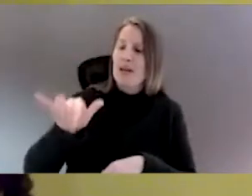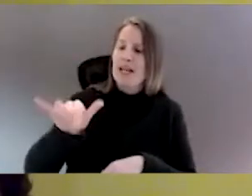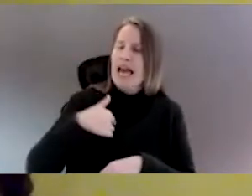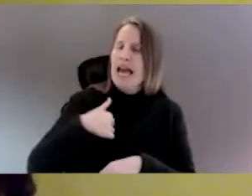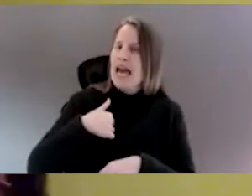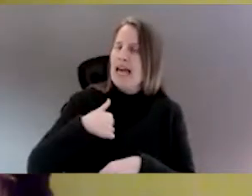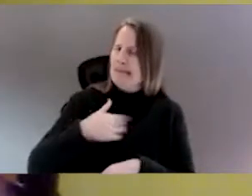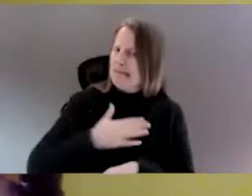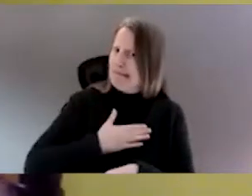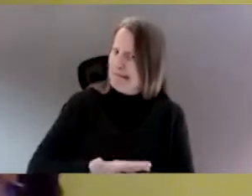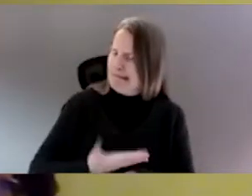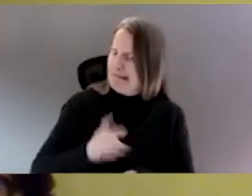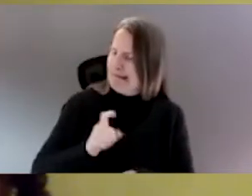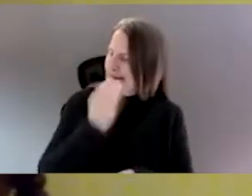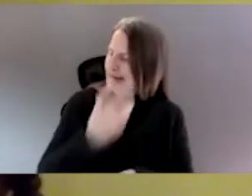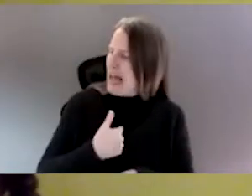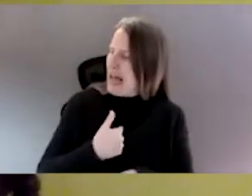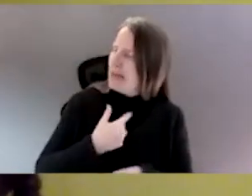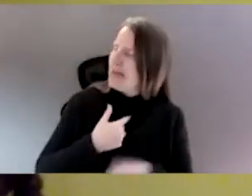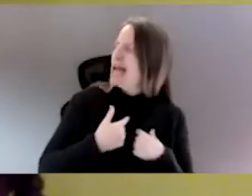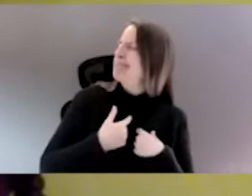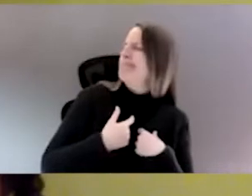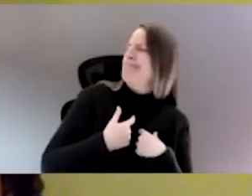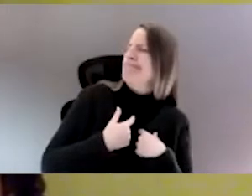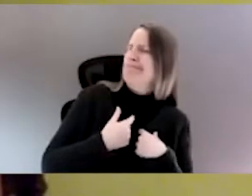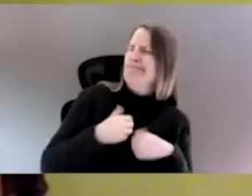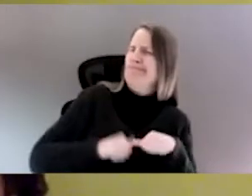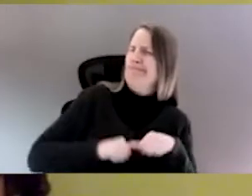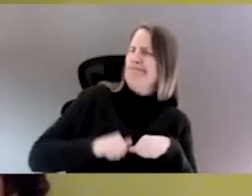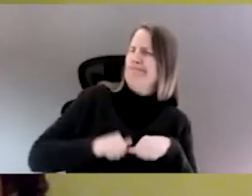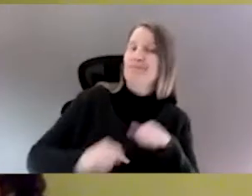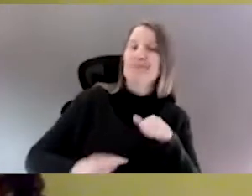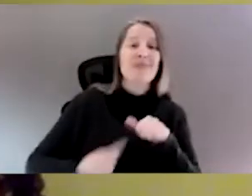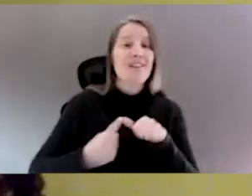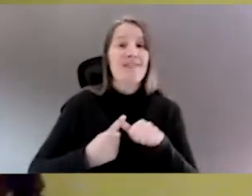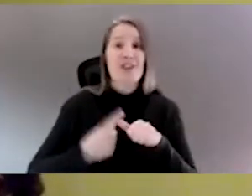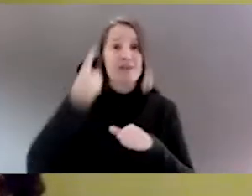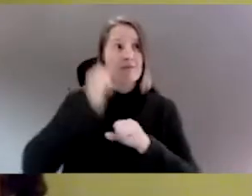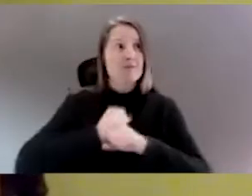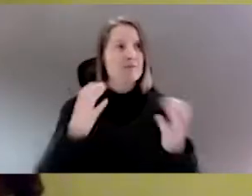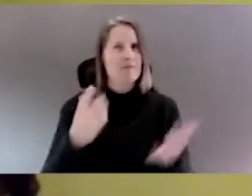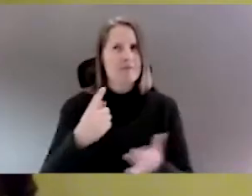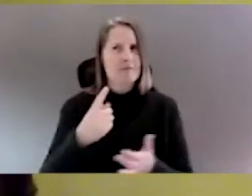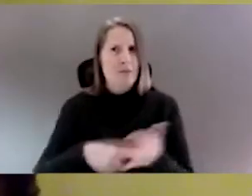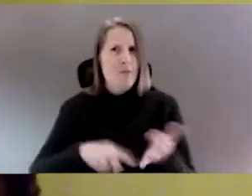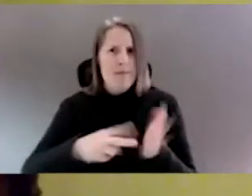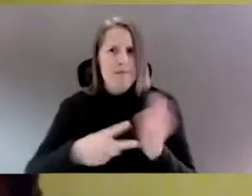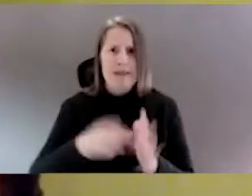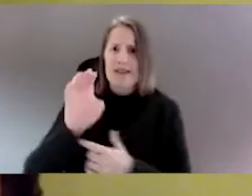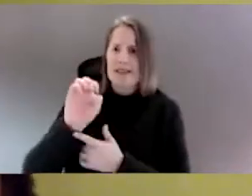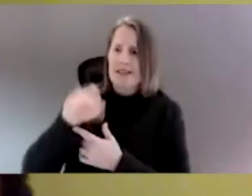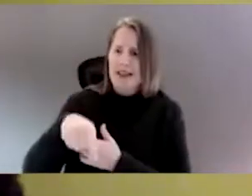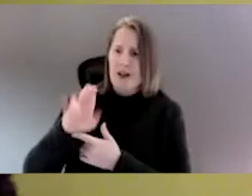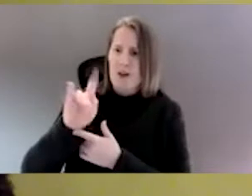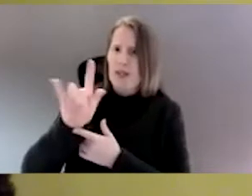was a little bit skeptical because my first thought was, what in the world is equity? It's